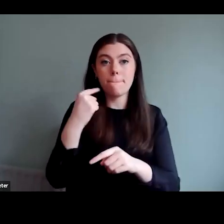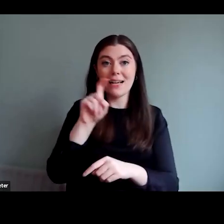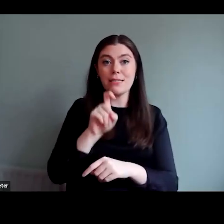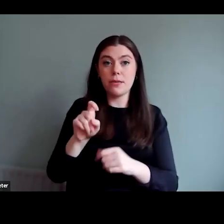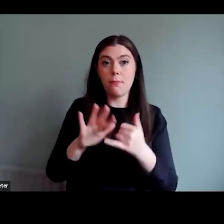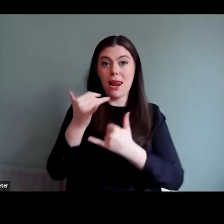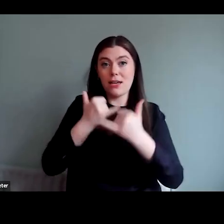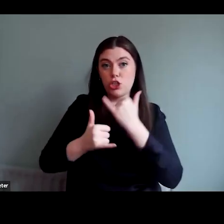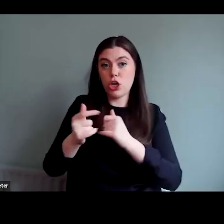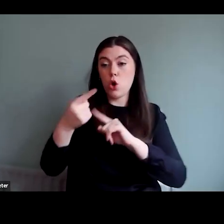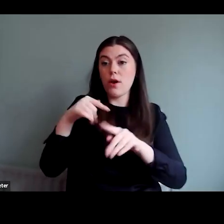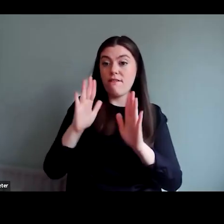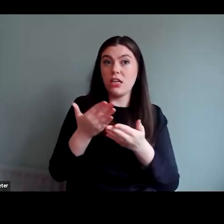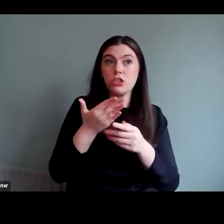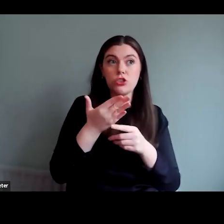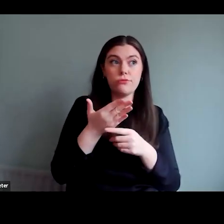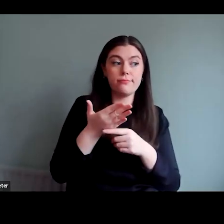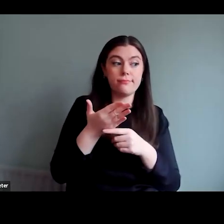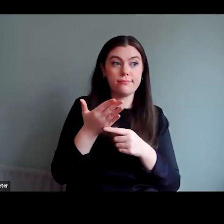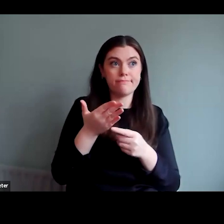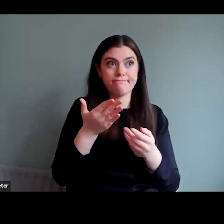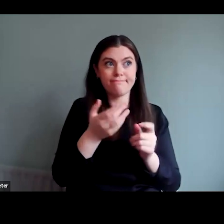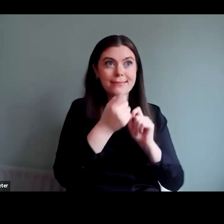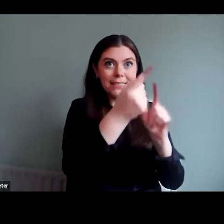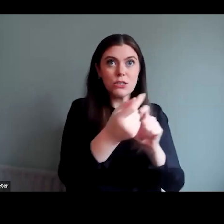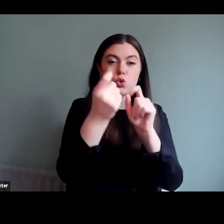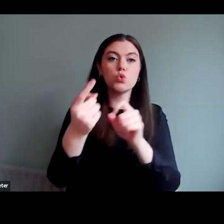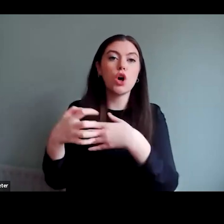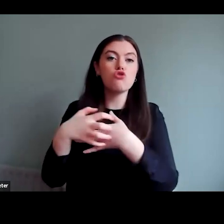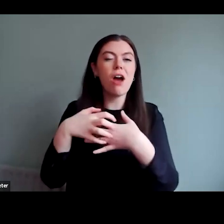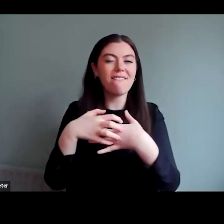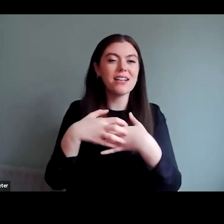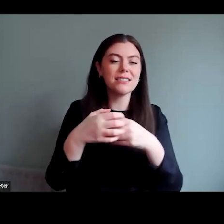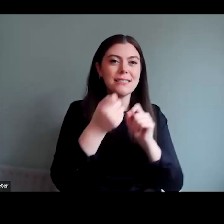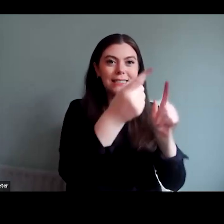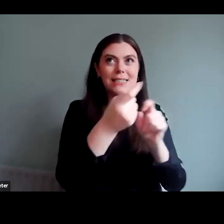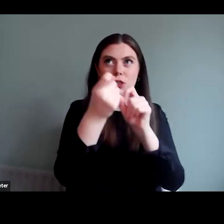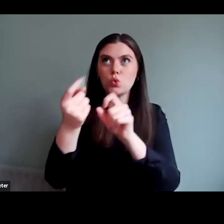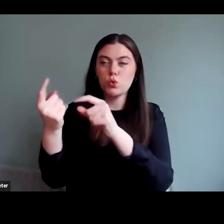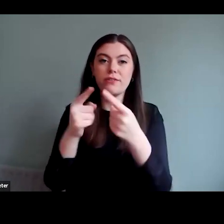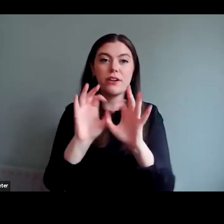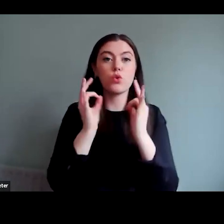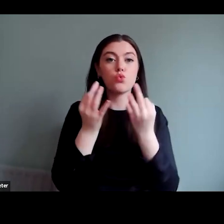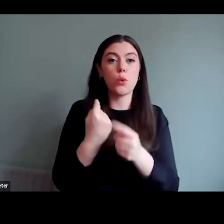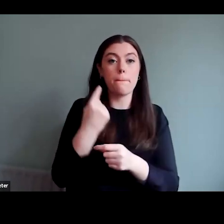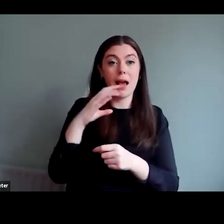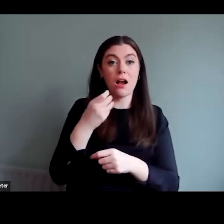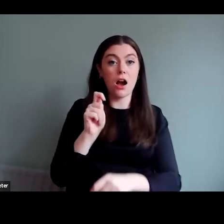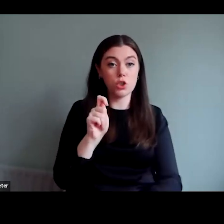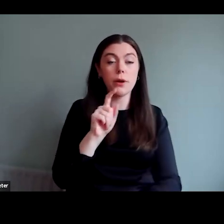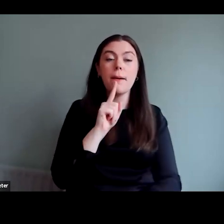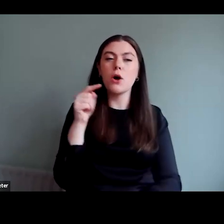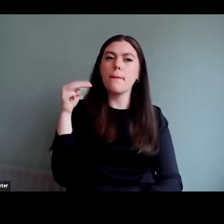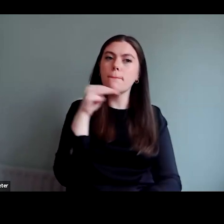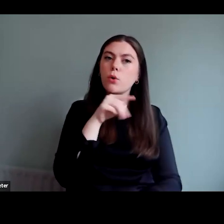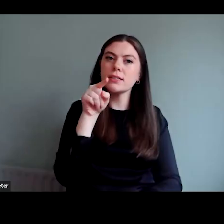those groups in draft format in October. And what was really important about